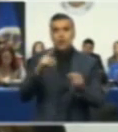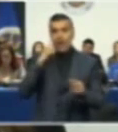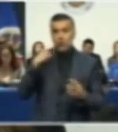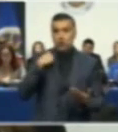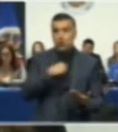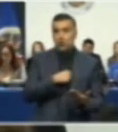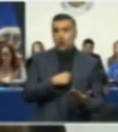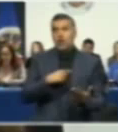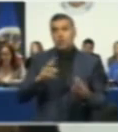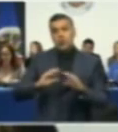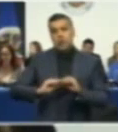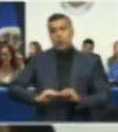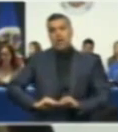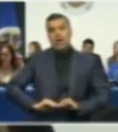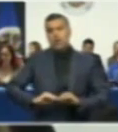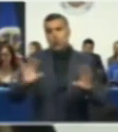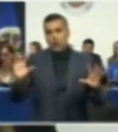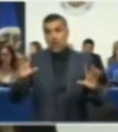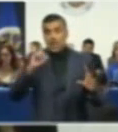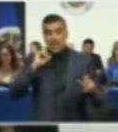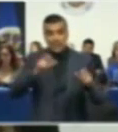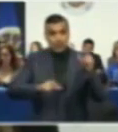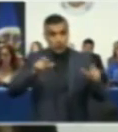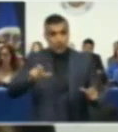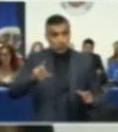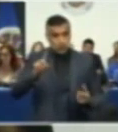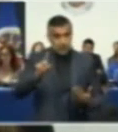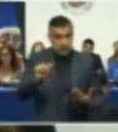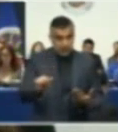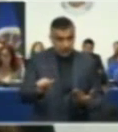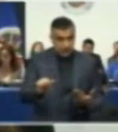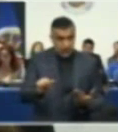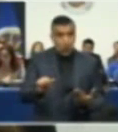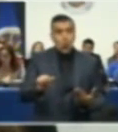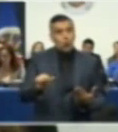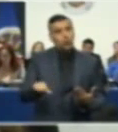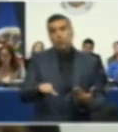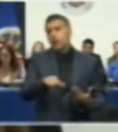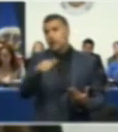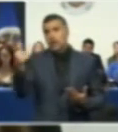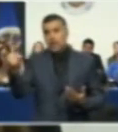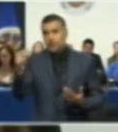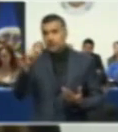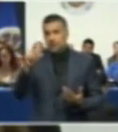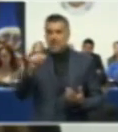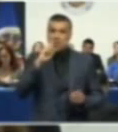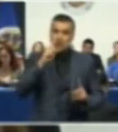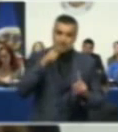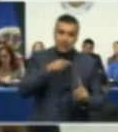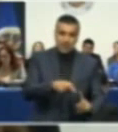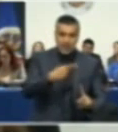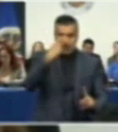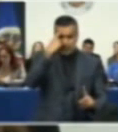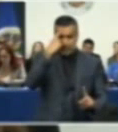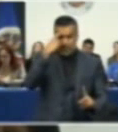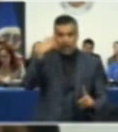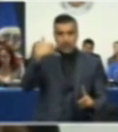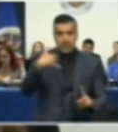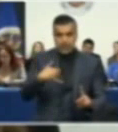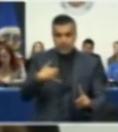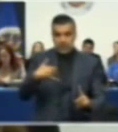us, because there's no doubt that persons with disabilities, all kinds of disabilities, but in particular mental and